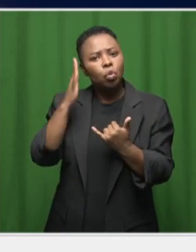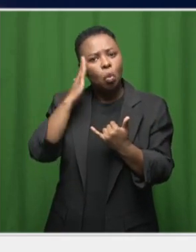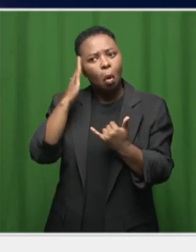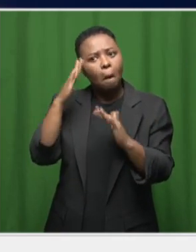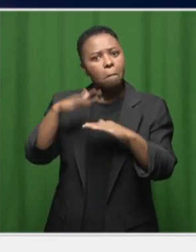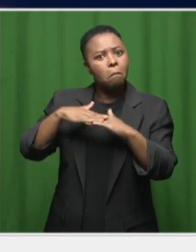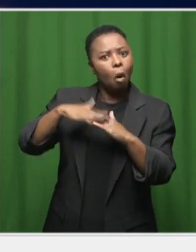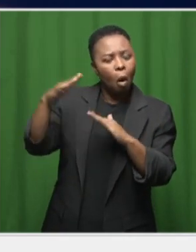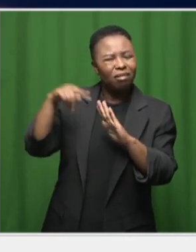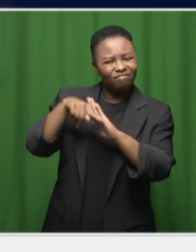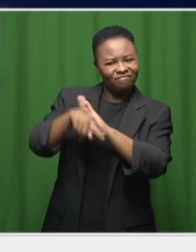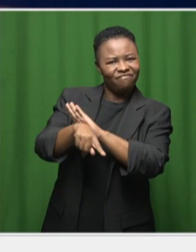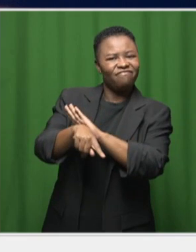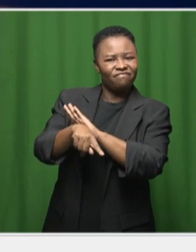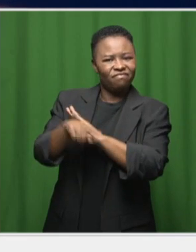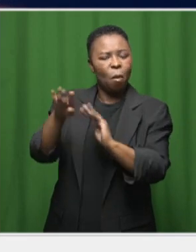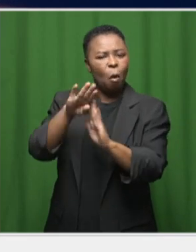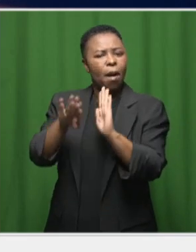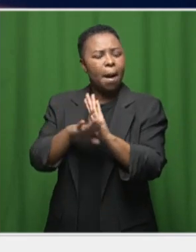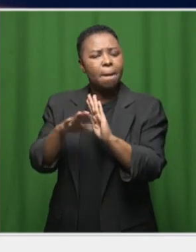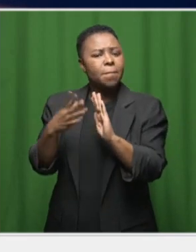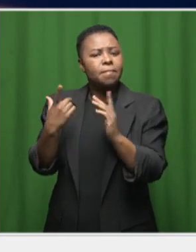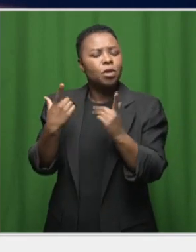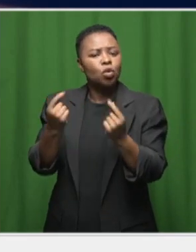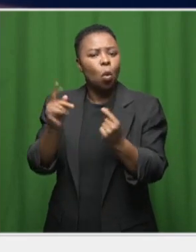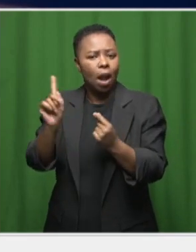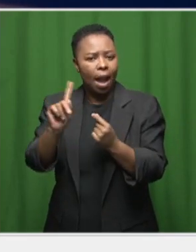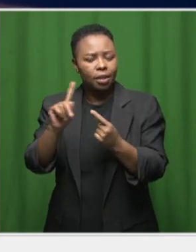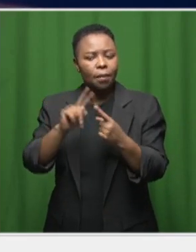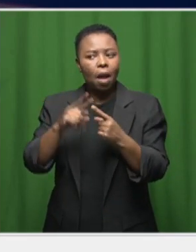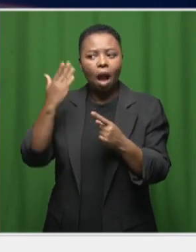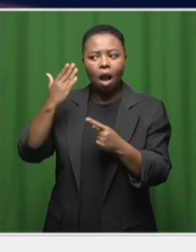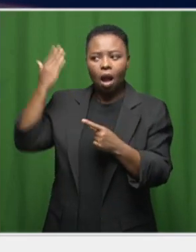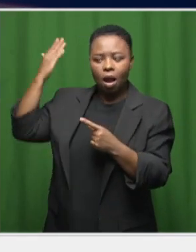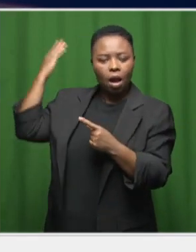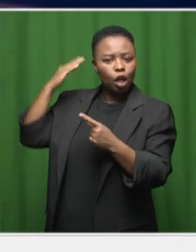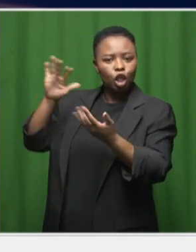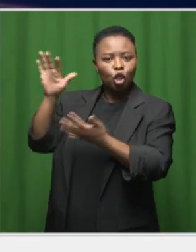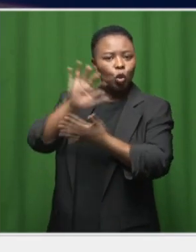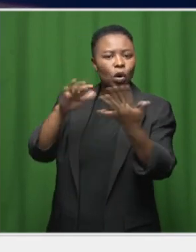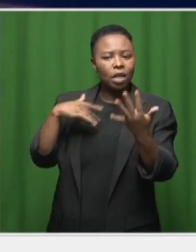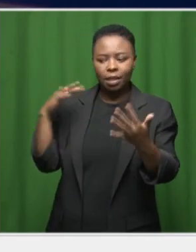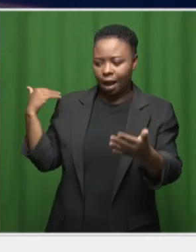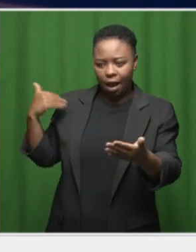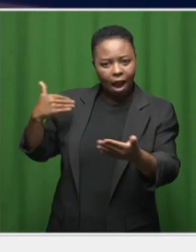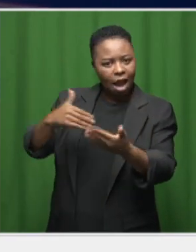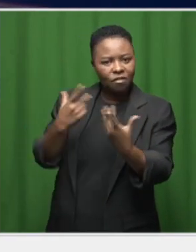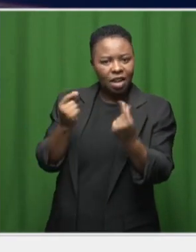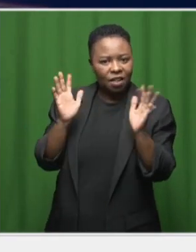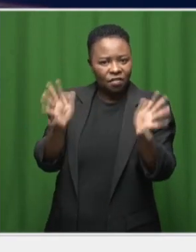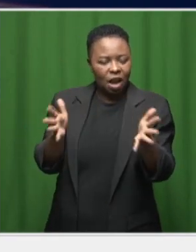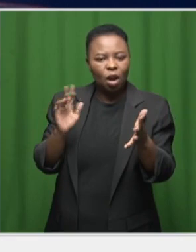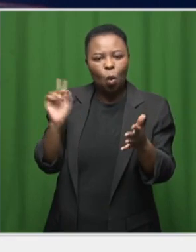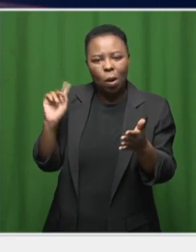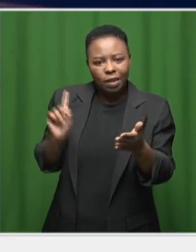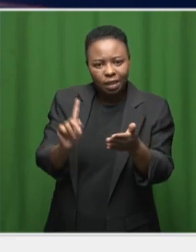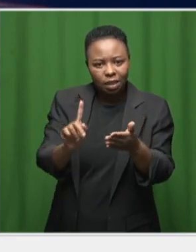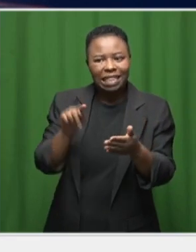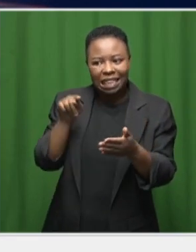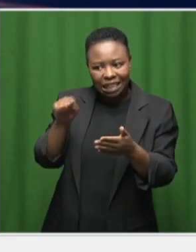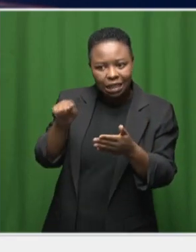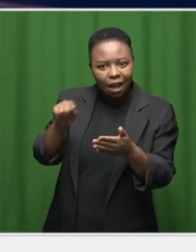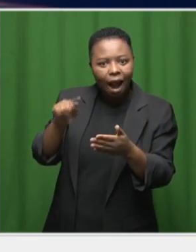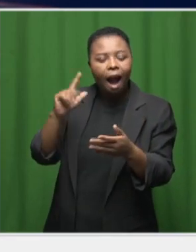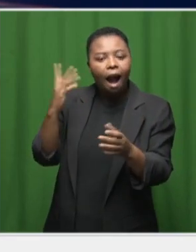what I'm gonna do. So I went back to the stories that I've done, and then this one kind of stood out, and